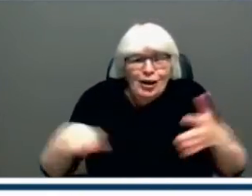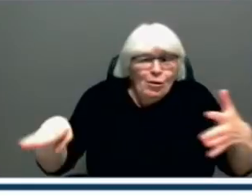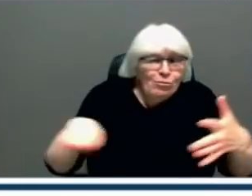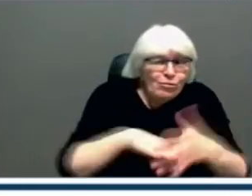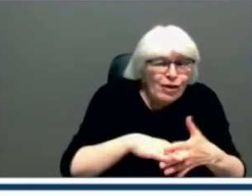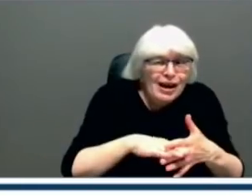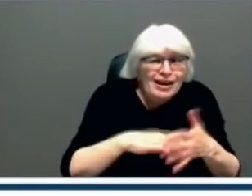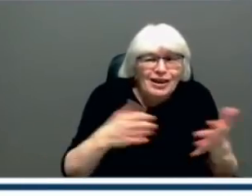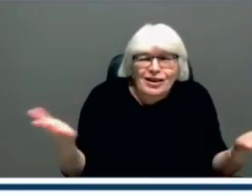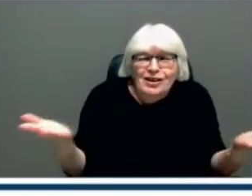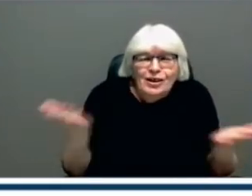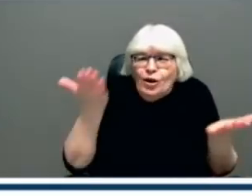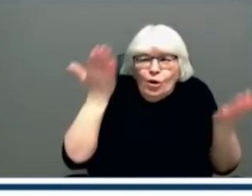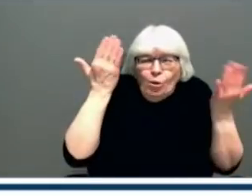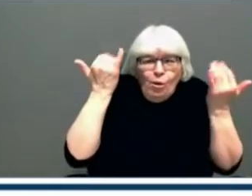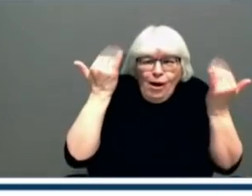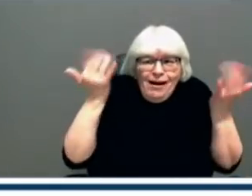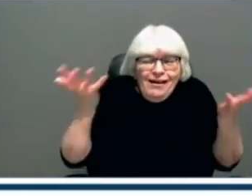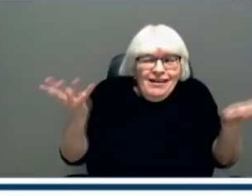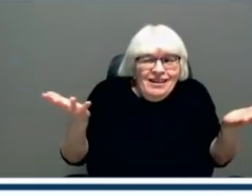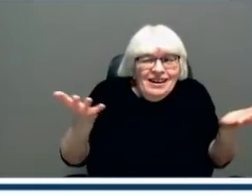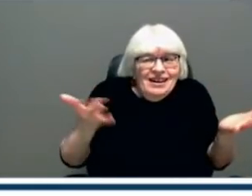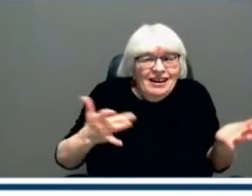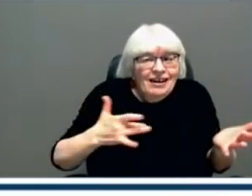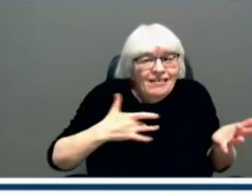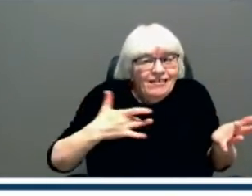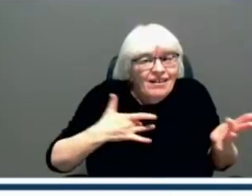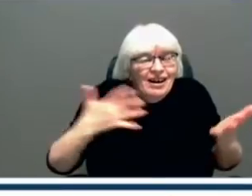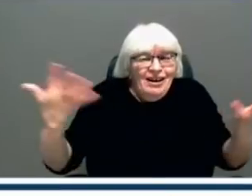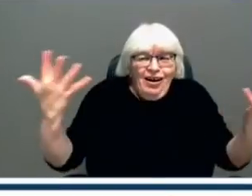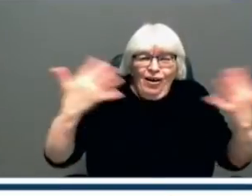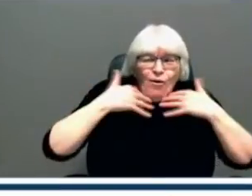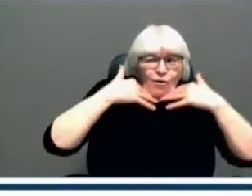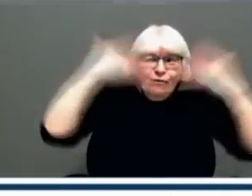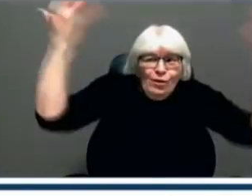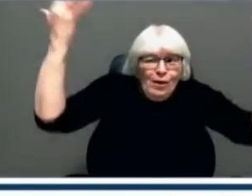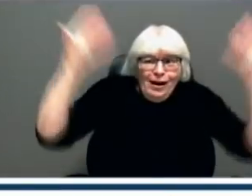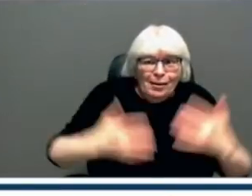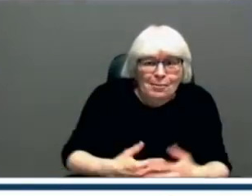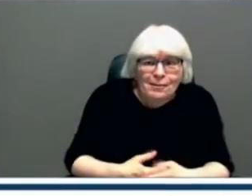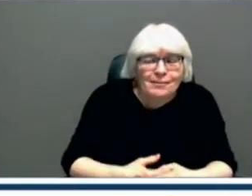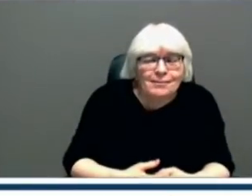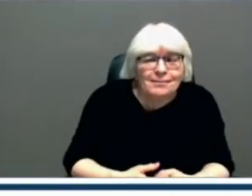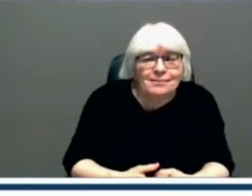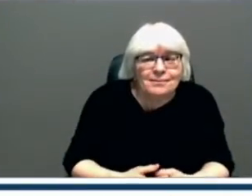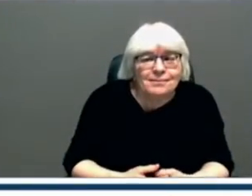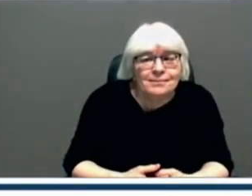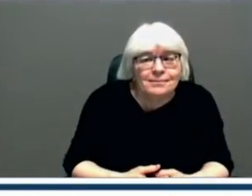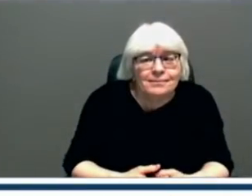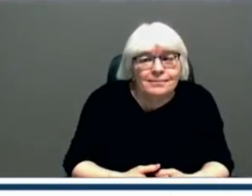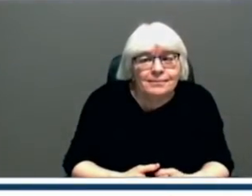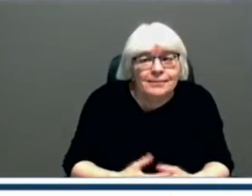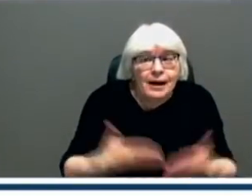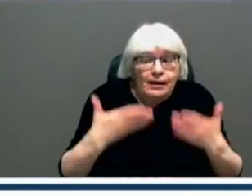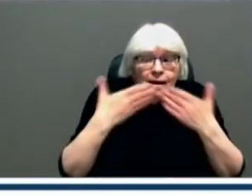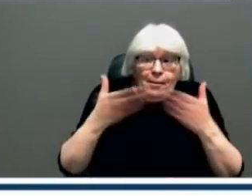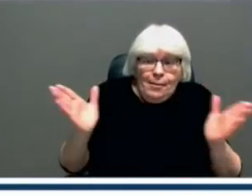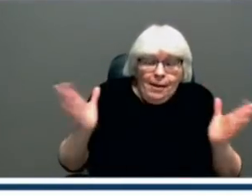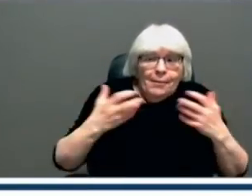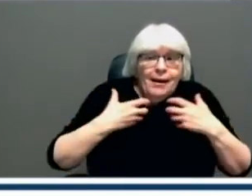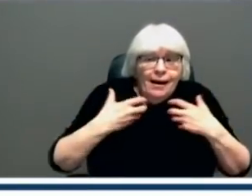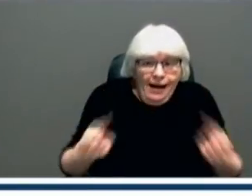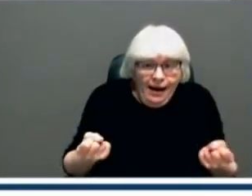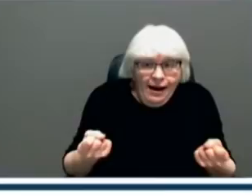not our healthcare system is overwhelmed? So public health does not have those criteria. We work closely with